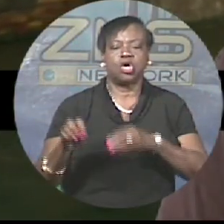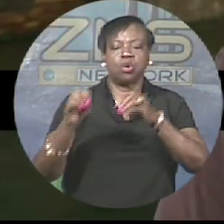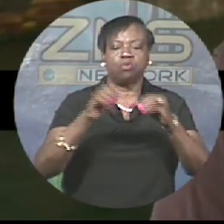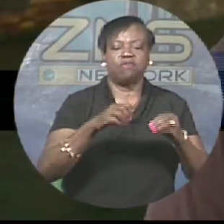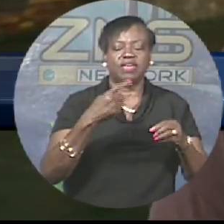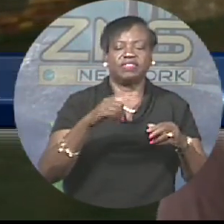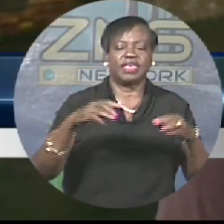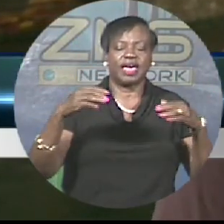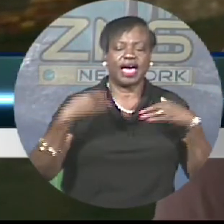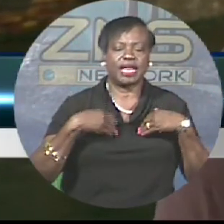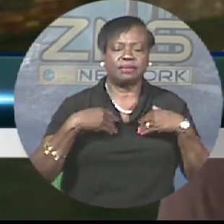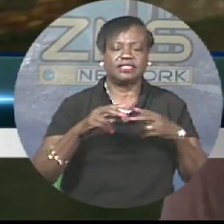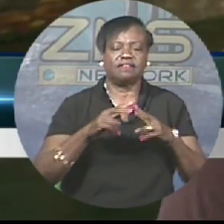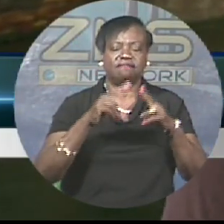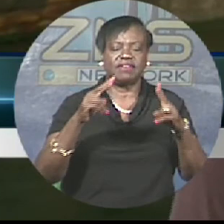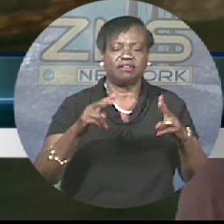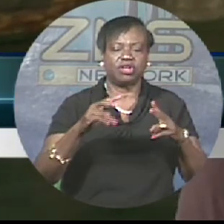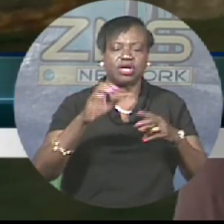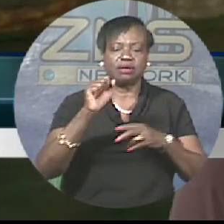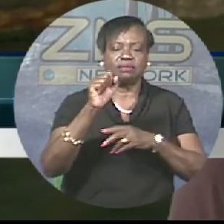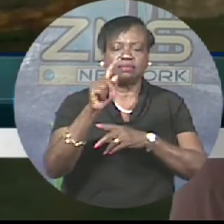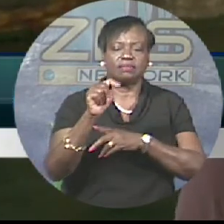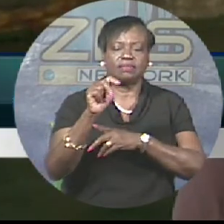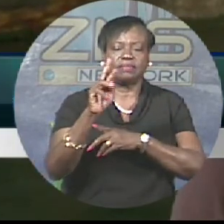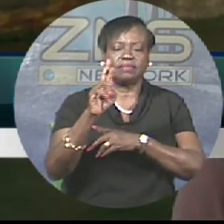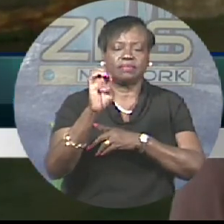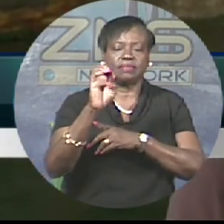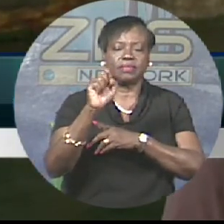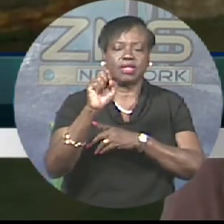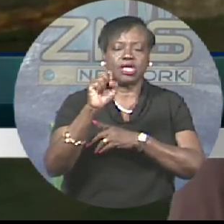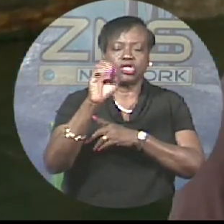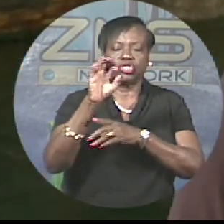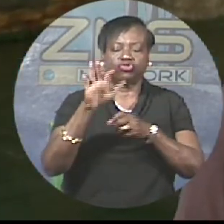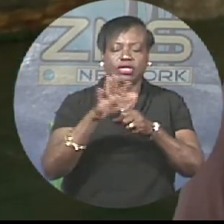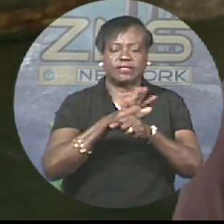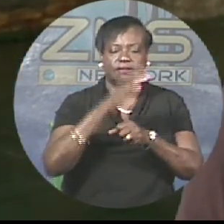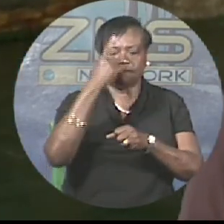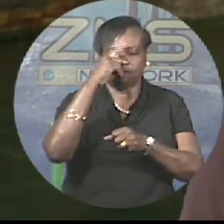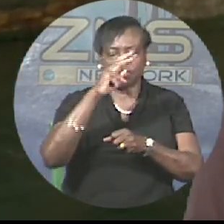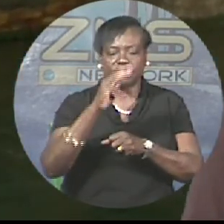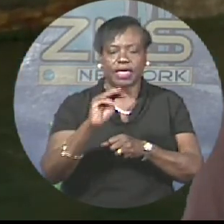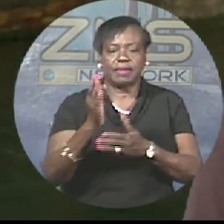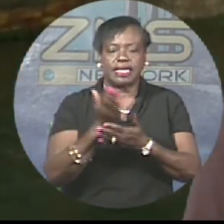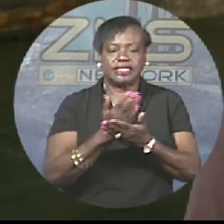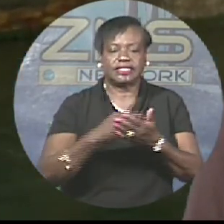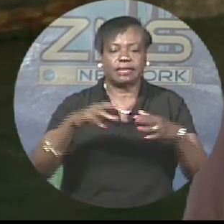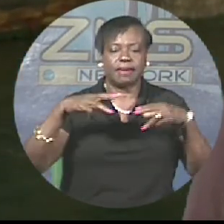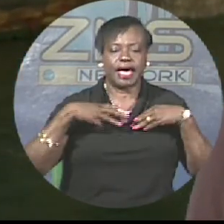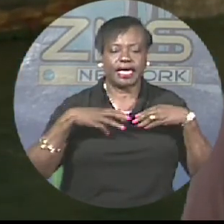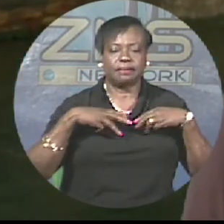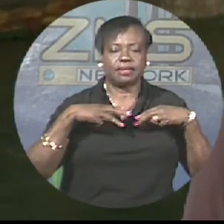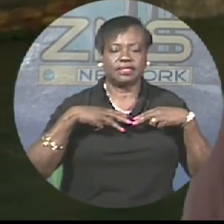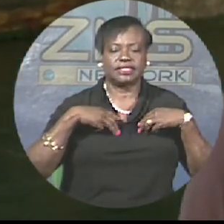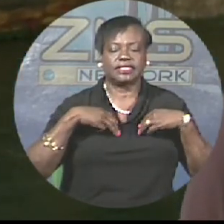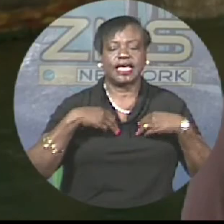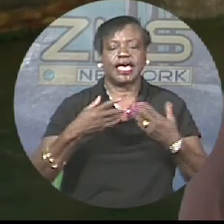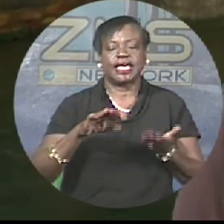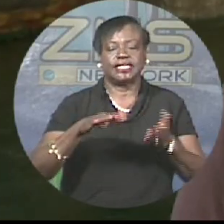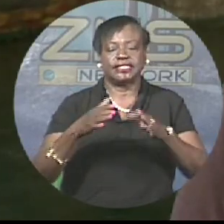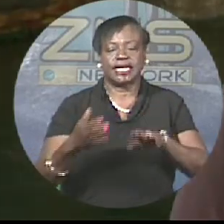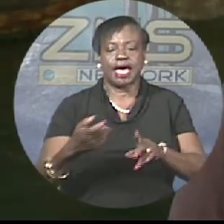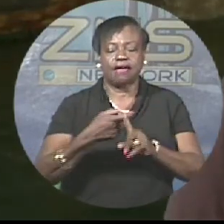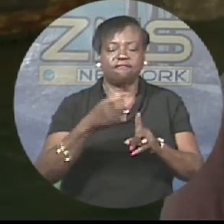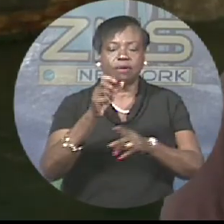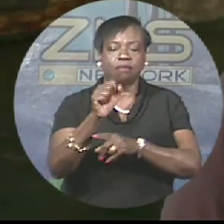stressful for them. Some animals can die just from stress. So we really have to make some decisions very